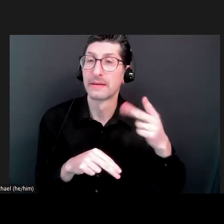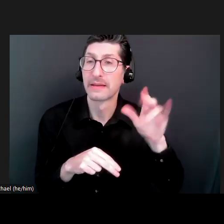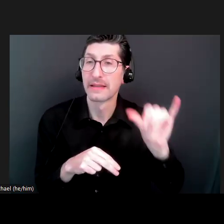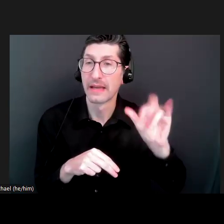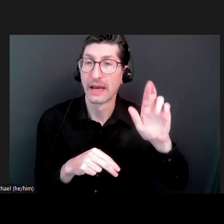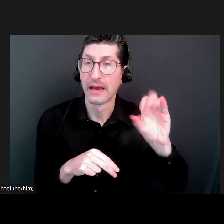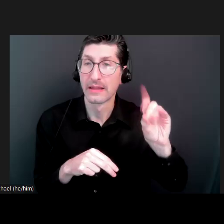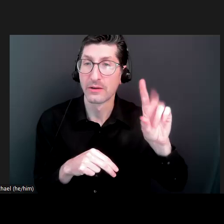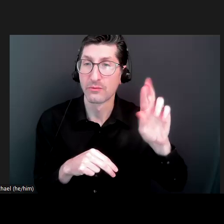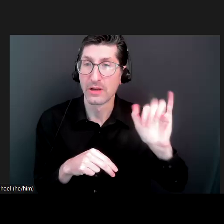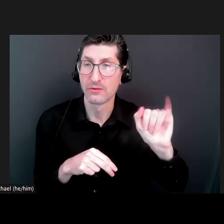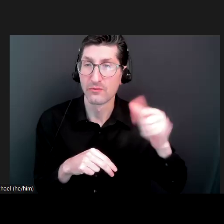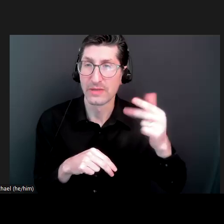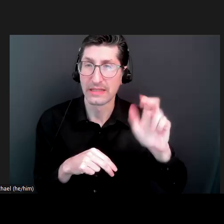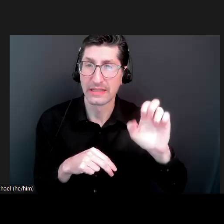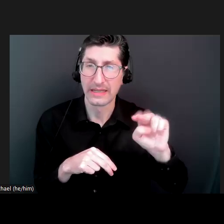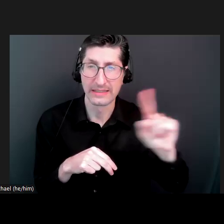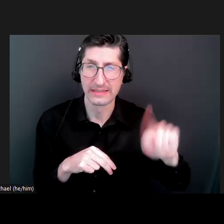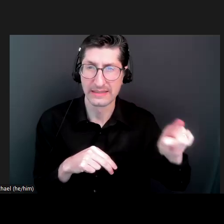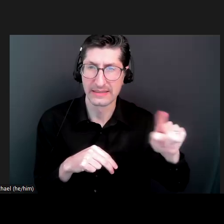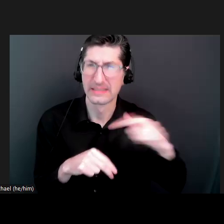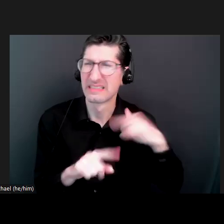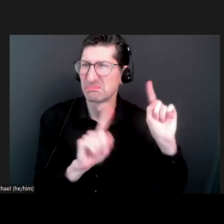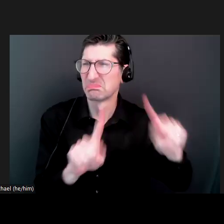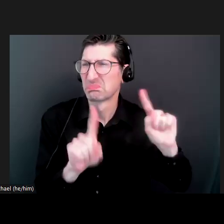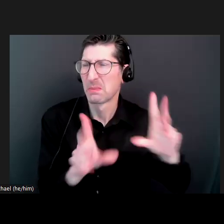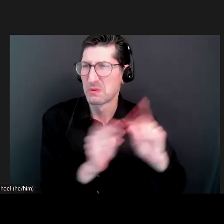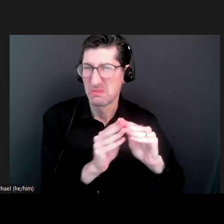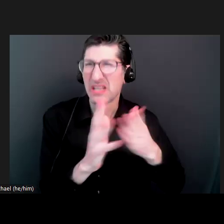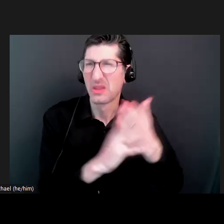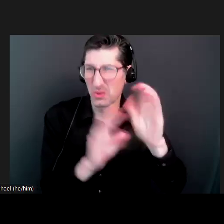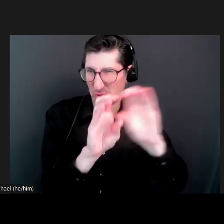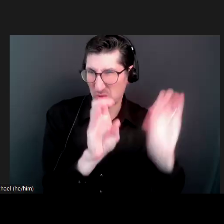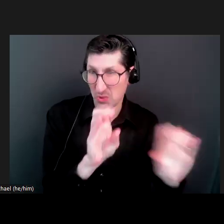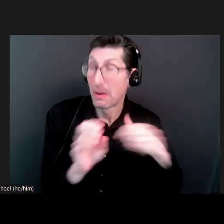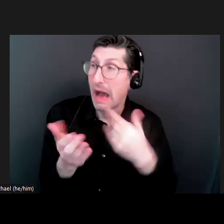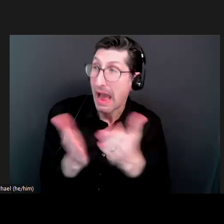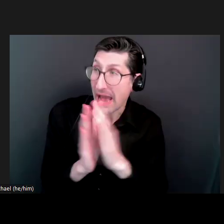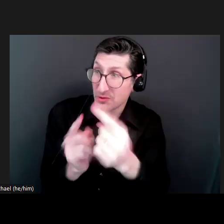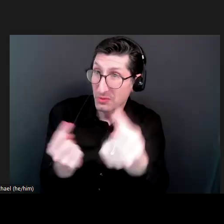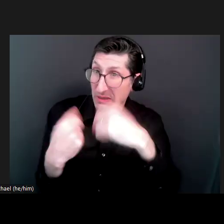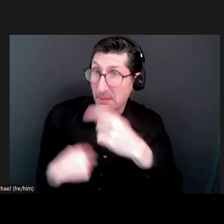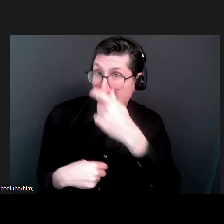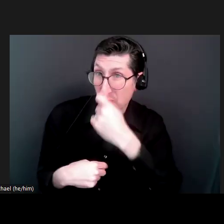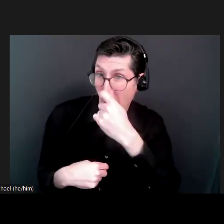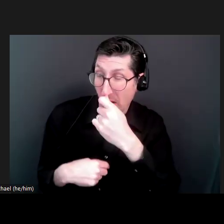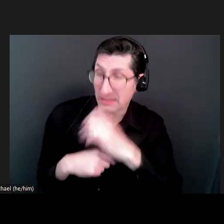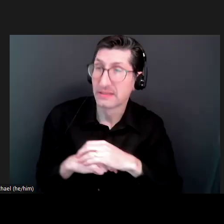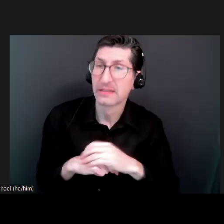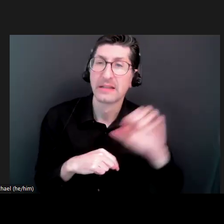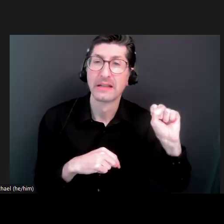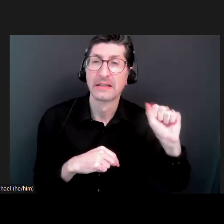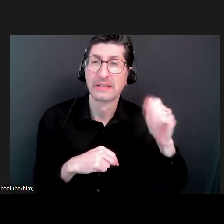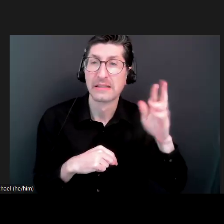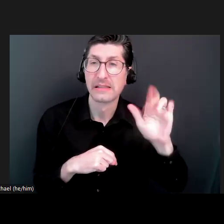I've been coming to your meetings for a while, virtually. I asked you to come to Taunton. Sabrina is here to